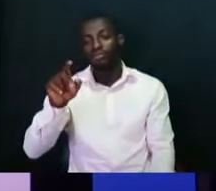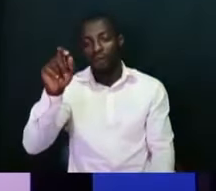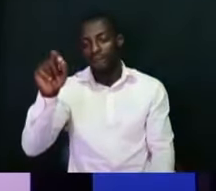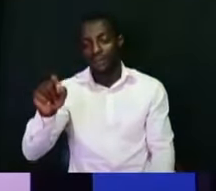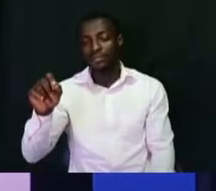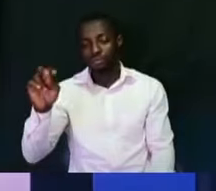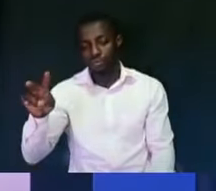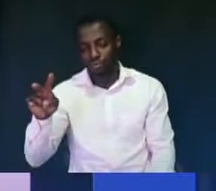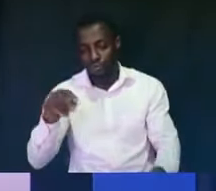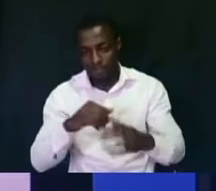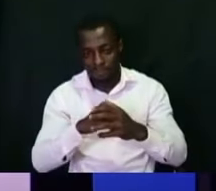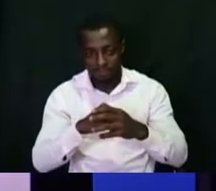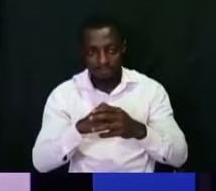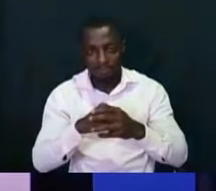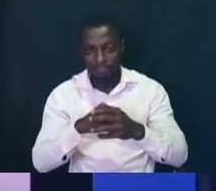1 Samuel 2:2.